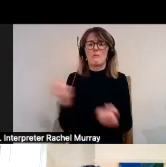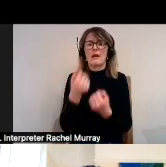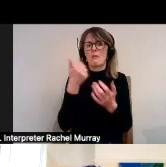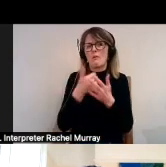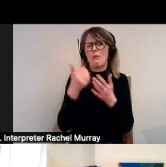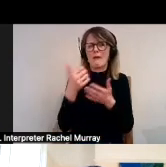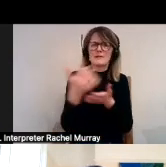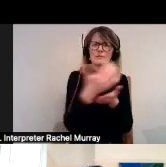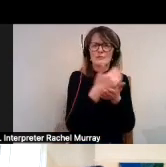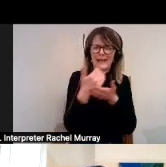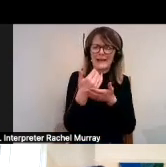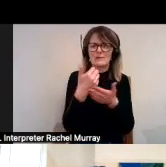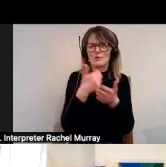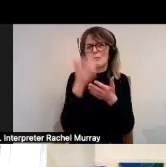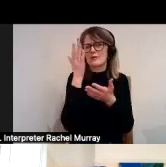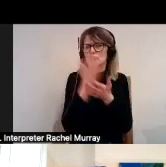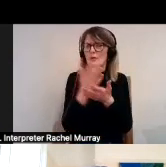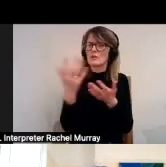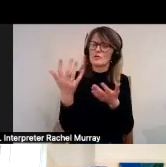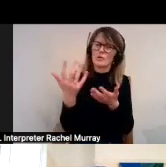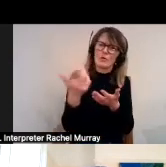hopes, always perseveres.